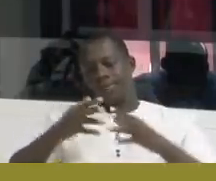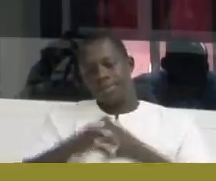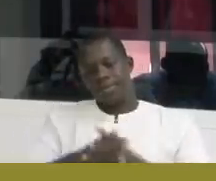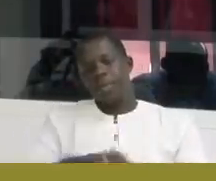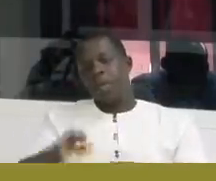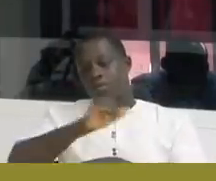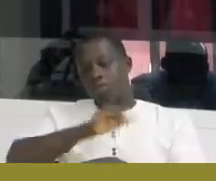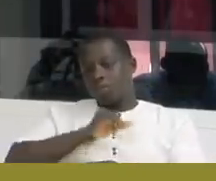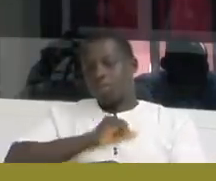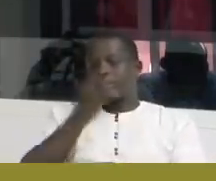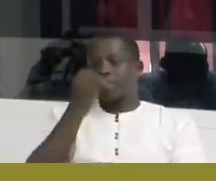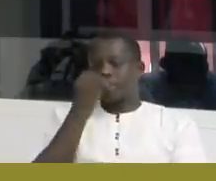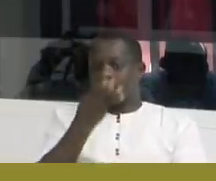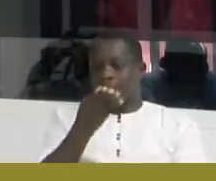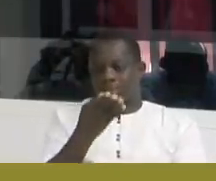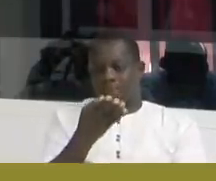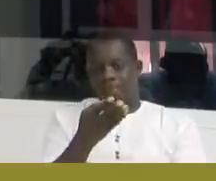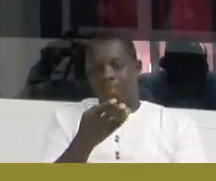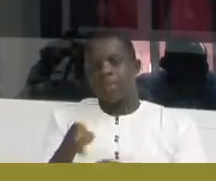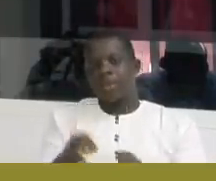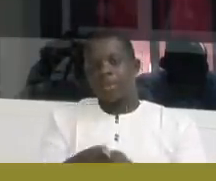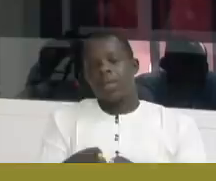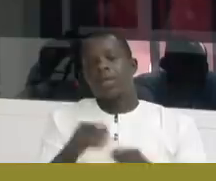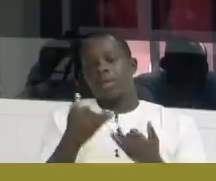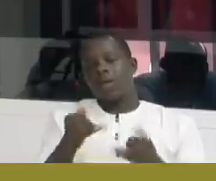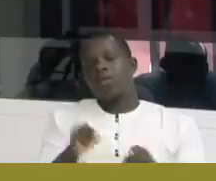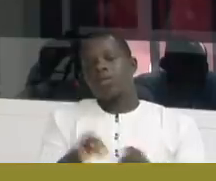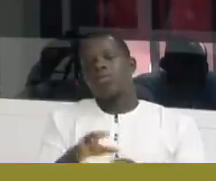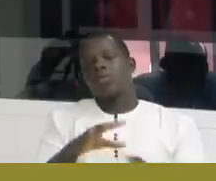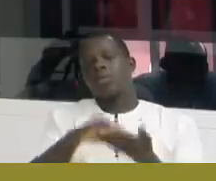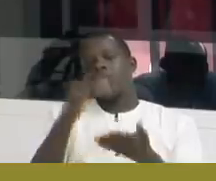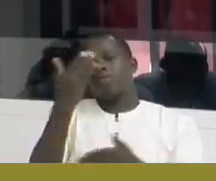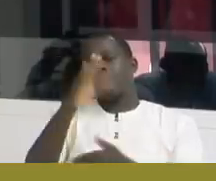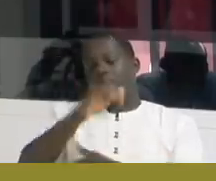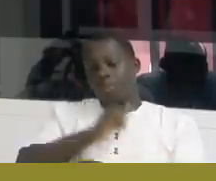He said, taking it from the top of my head,